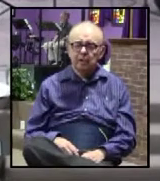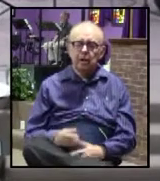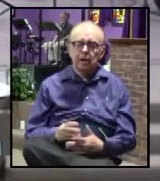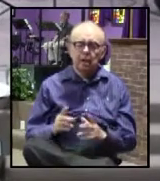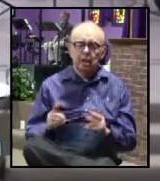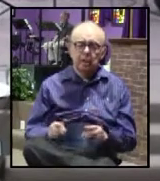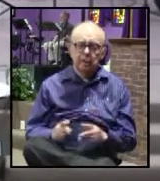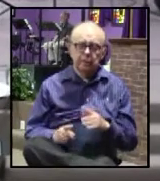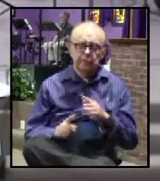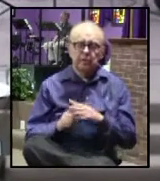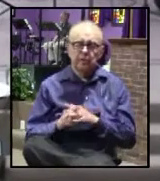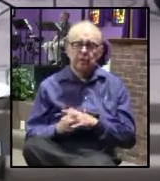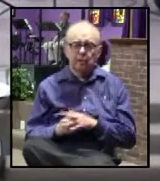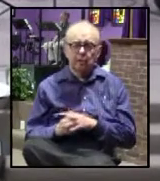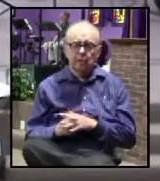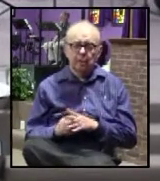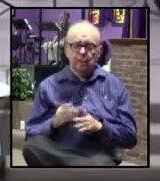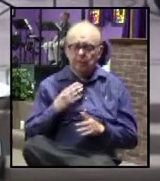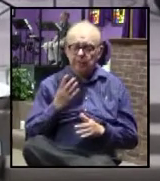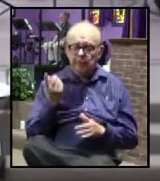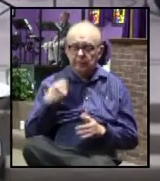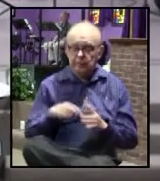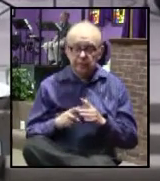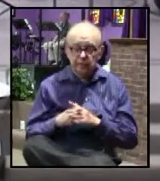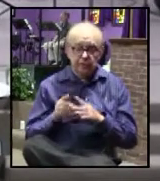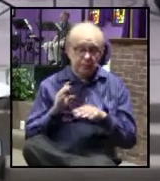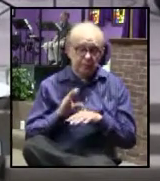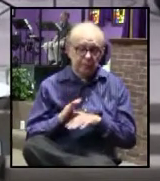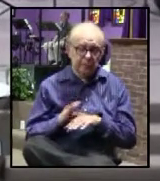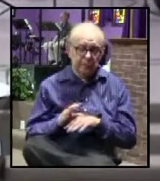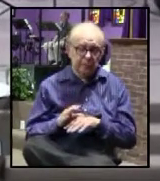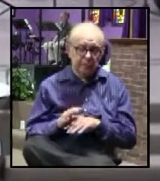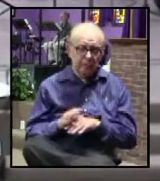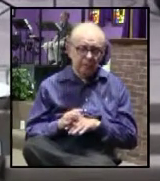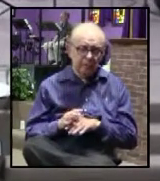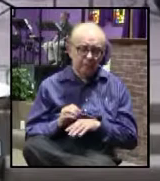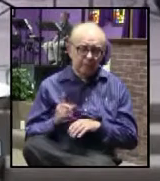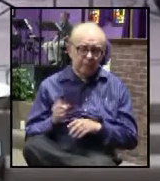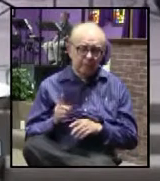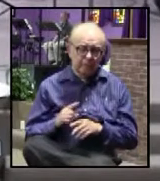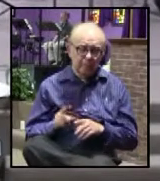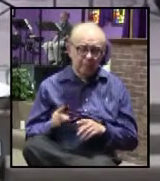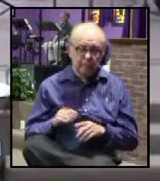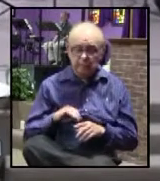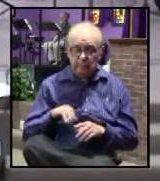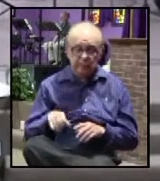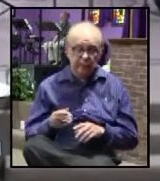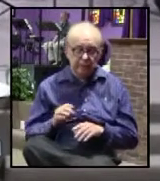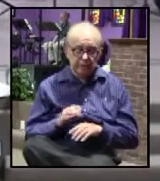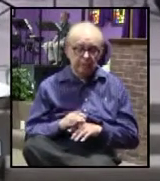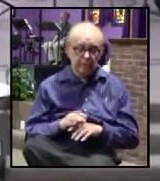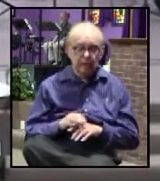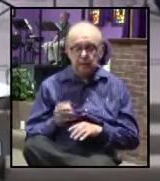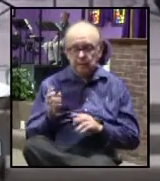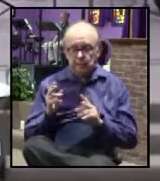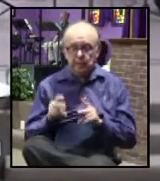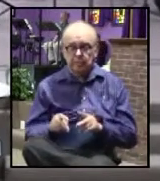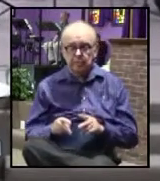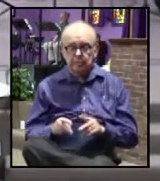Some of you just showed up here, and we're thankful that you just showed up. But many of you were invited by somebody.